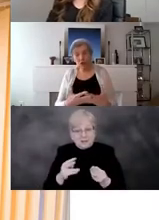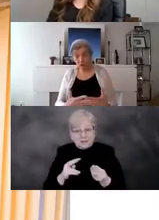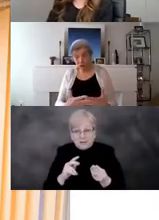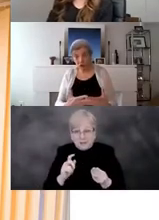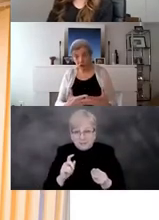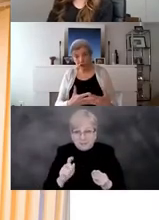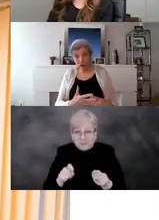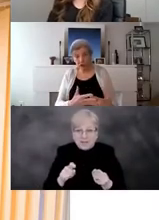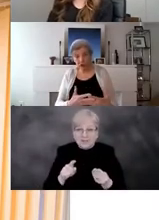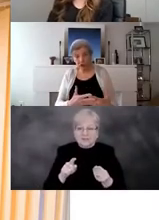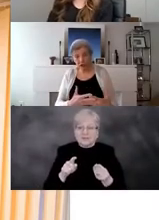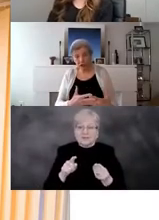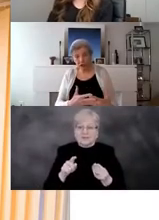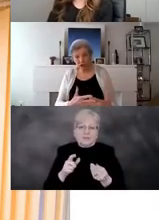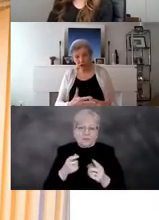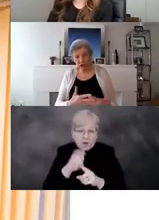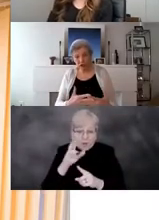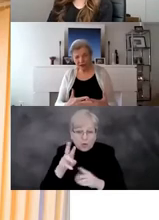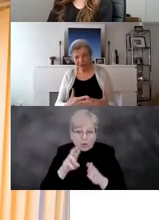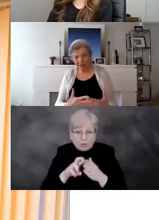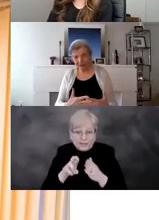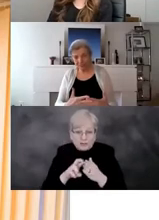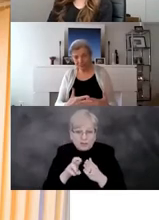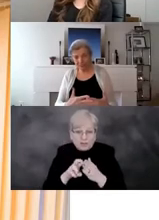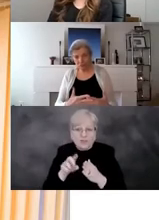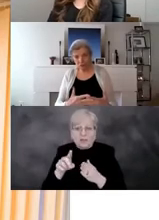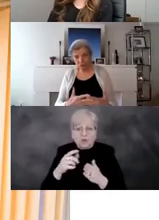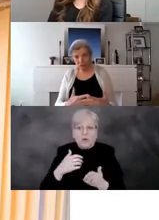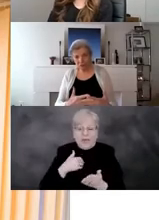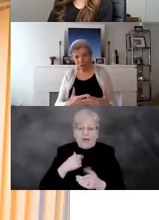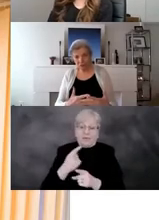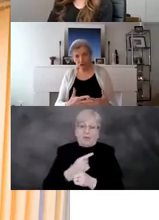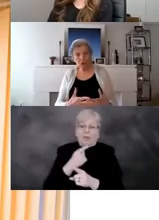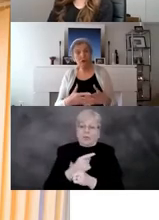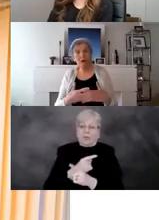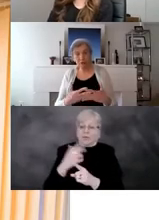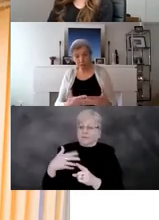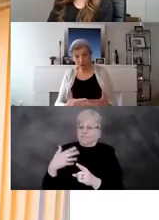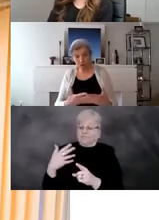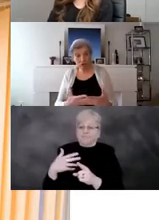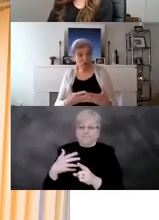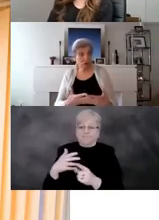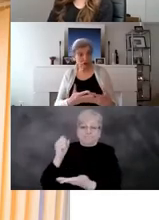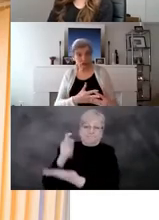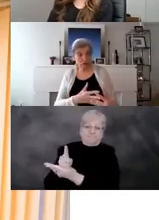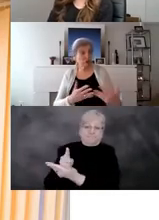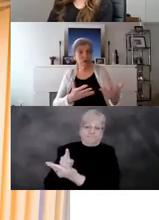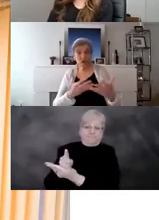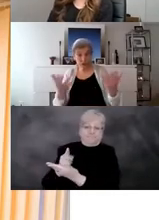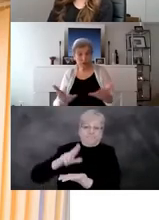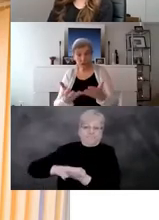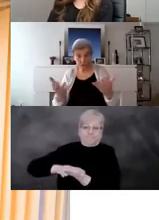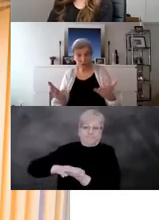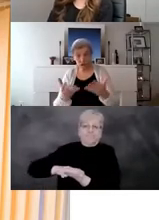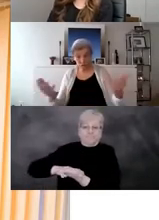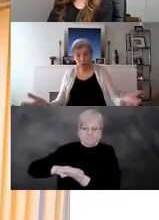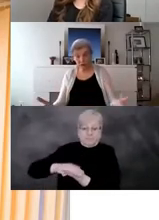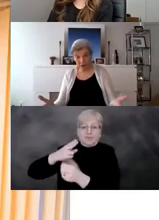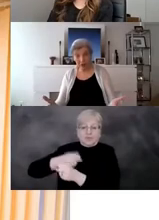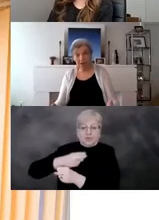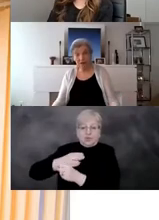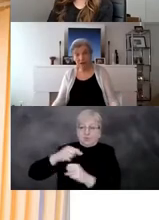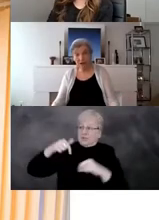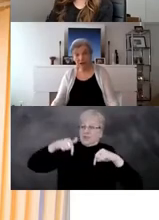within your research that, uh, you have, um, um, you know, you have permissions to use it in this